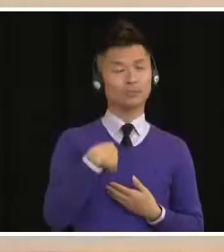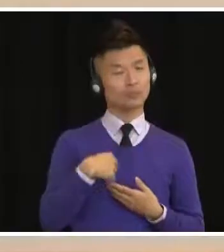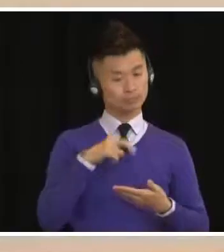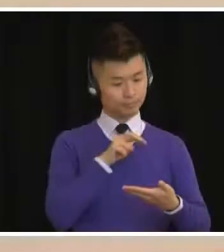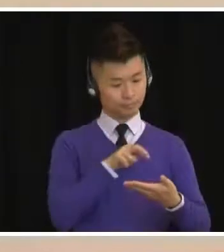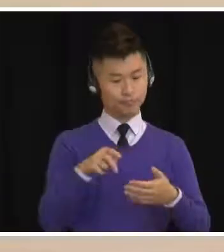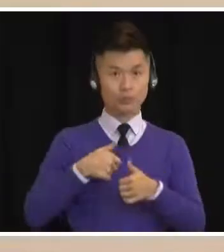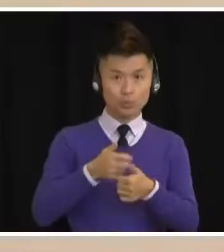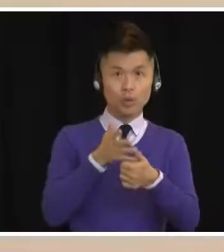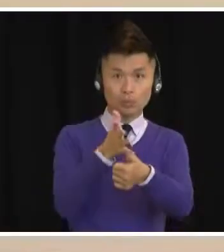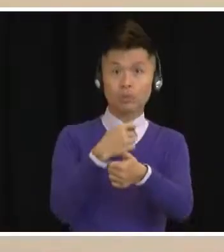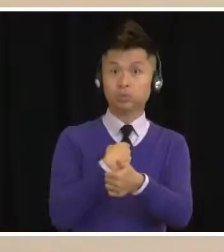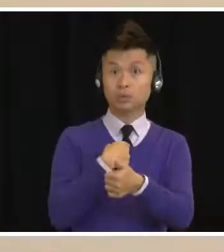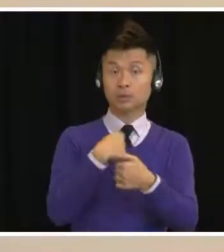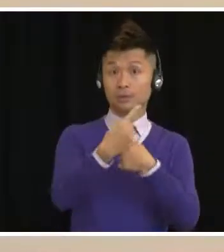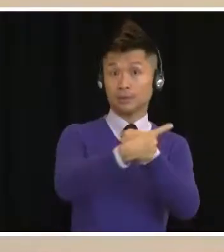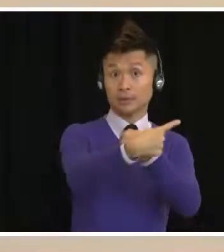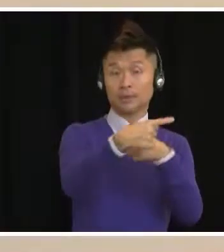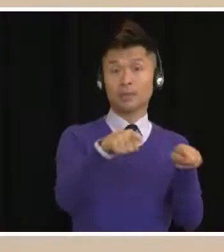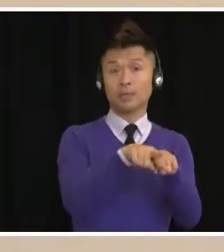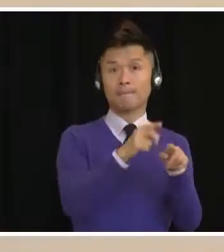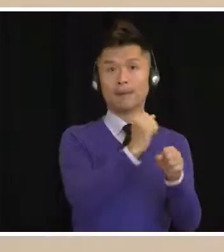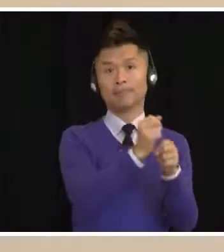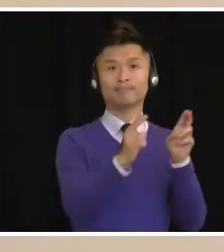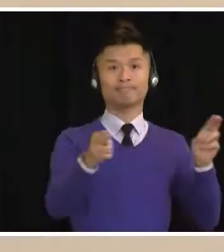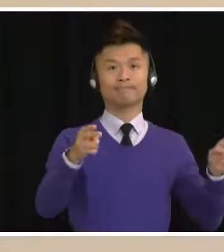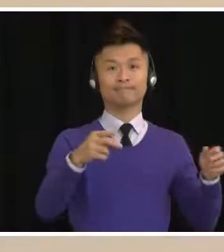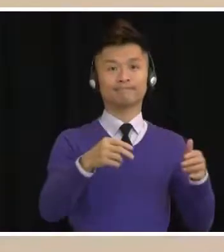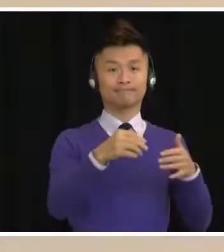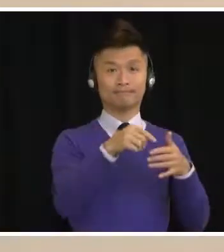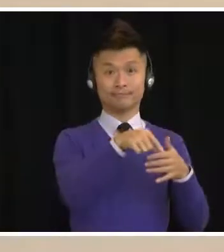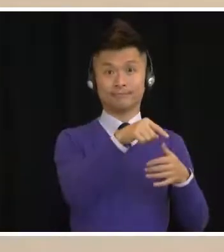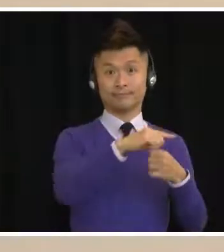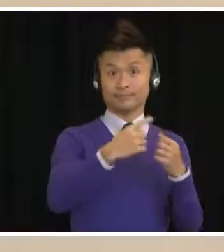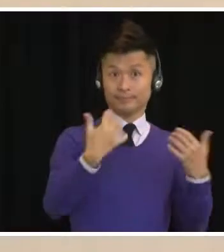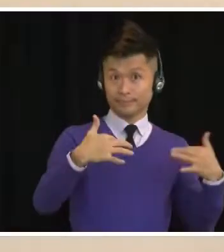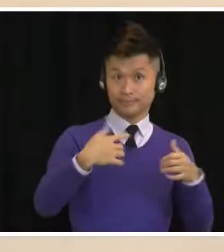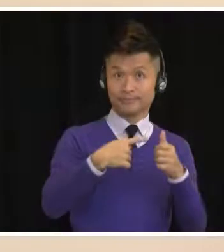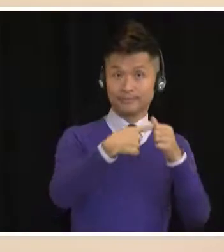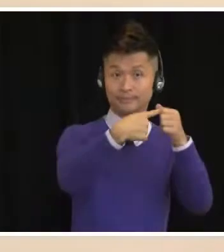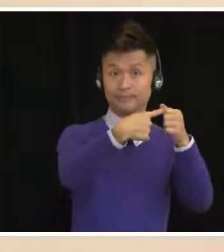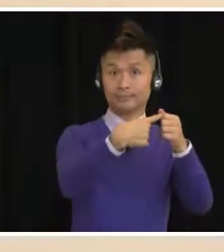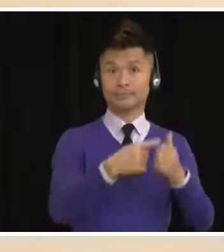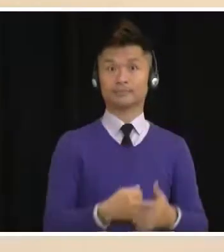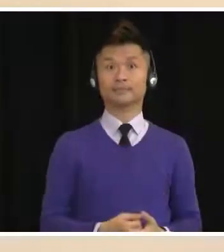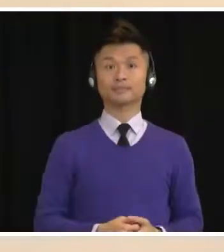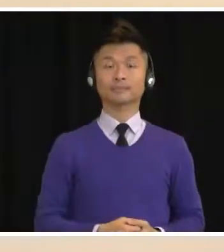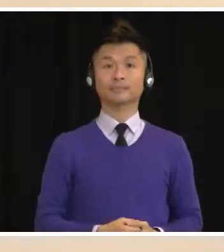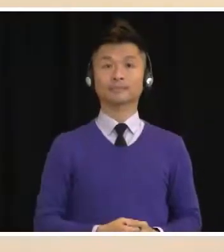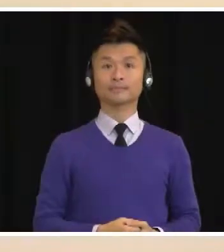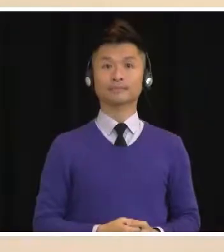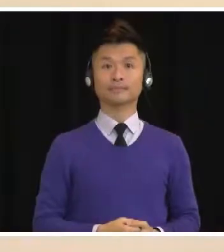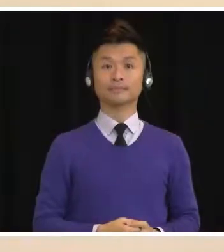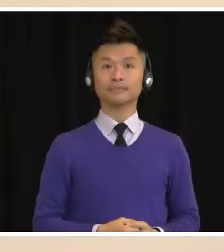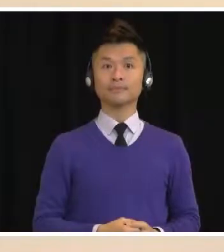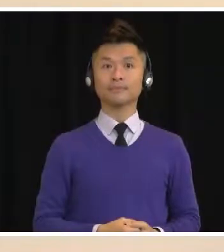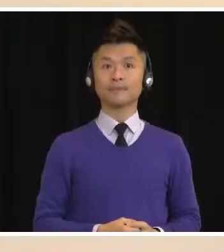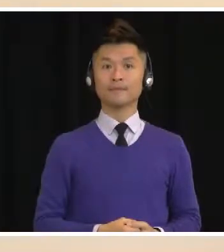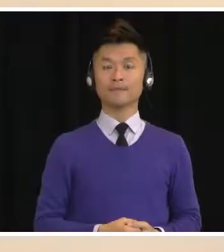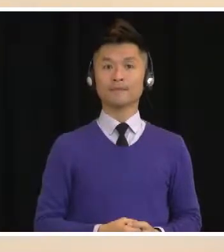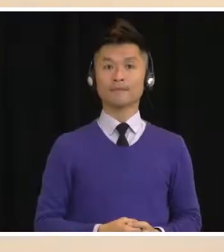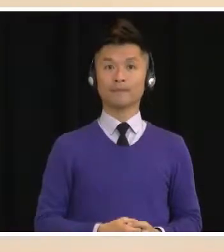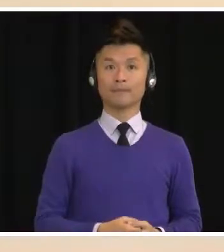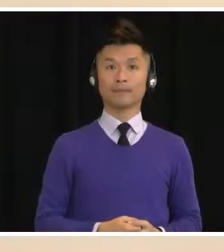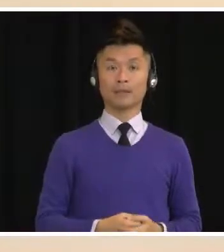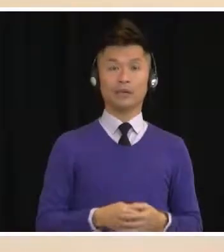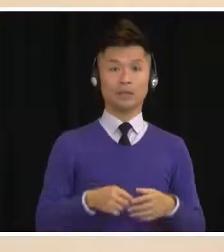implementation. The first question relates to the first two optional protocols. I'm not sure